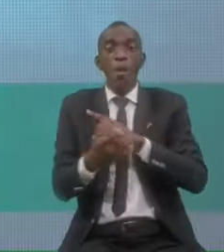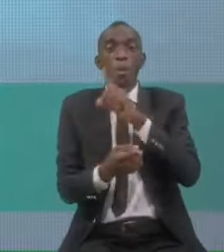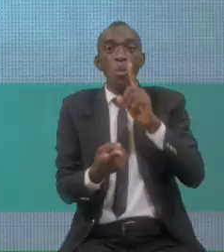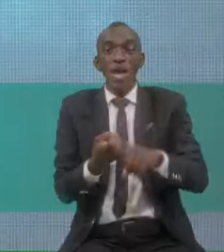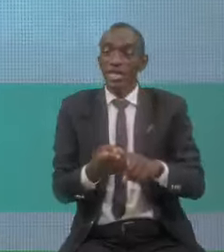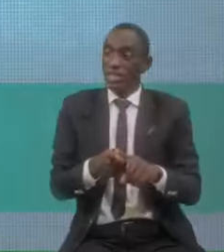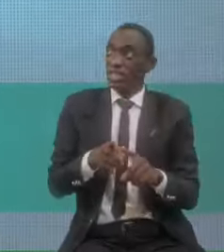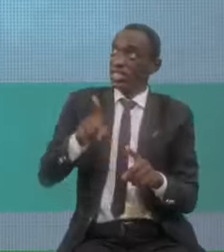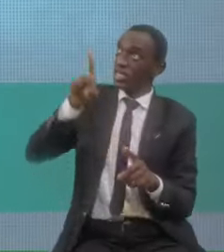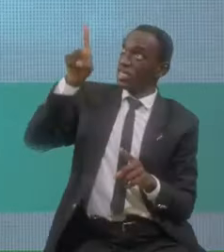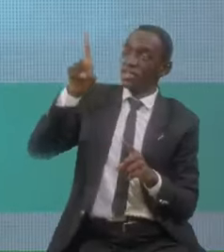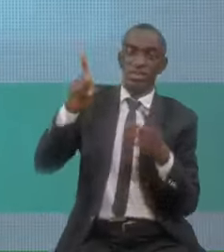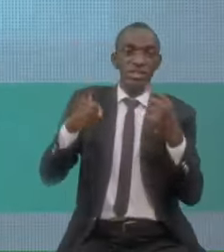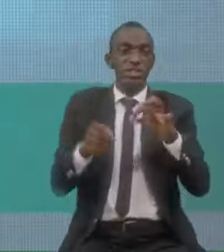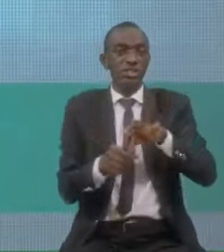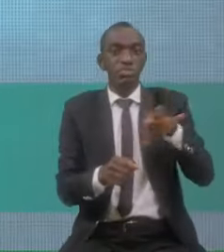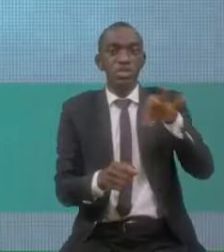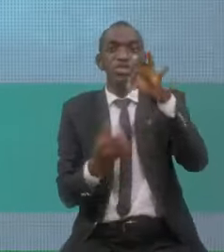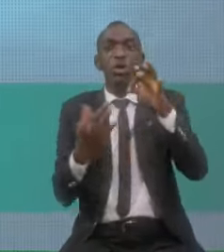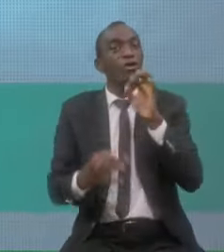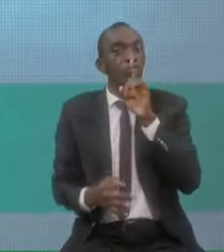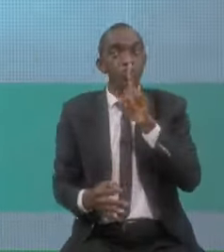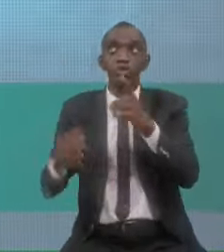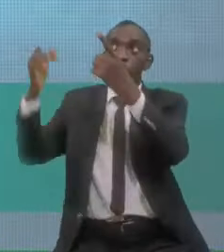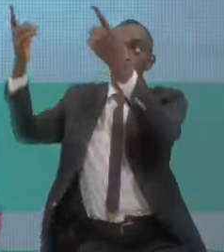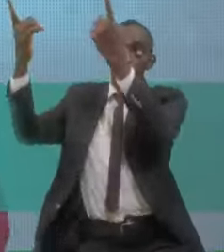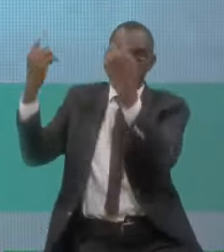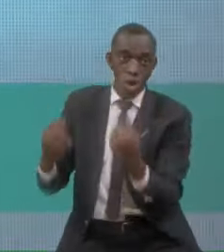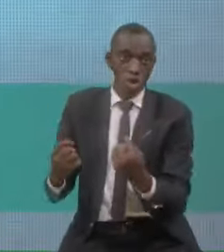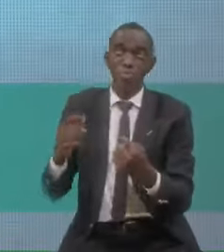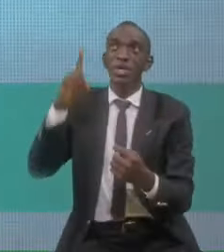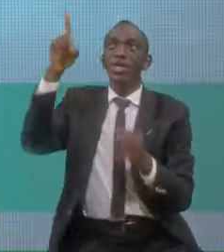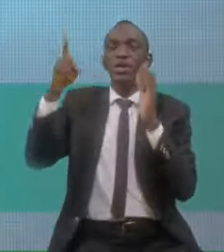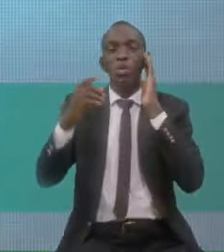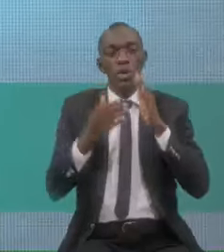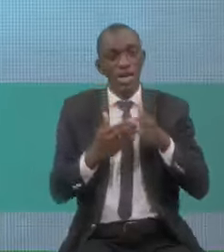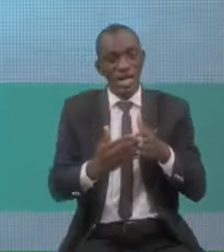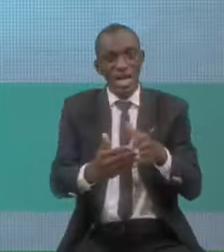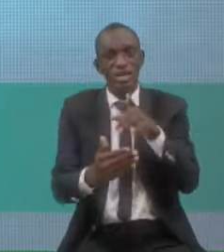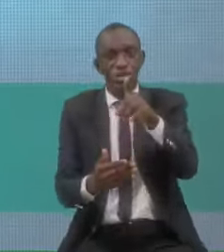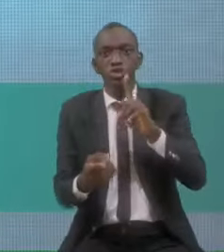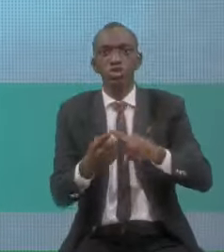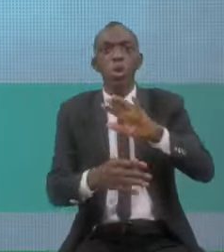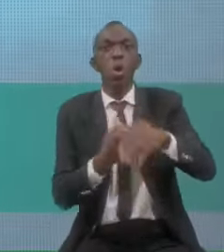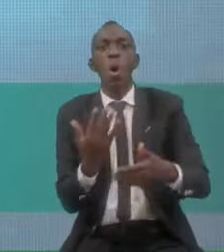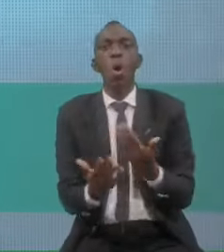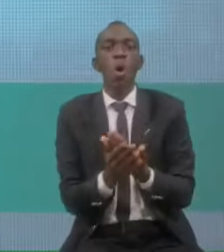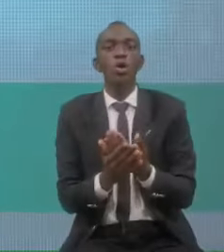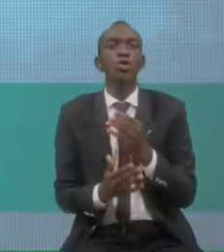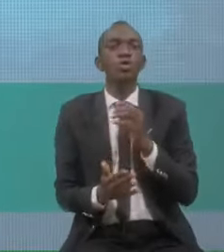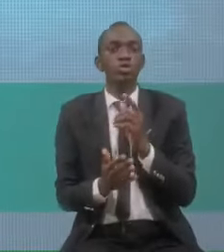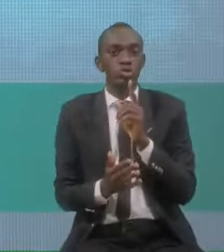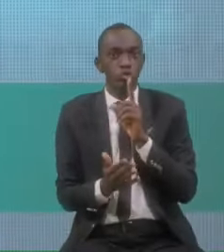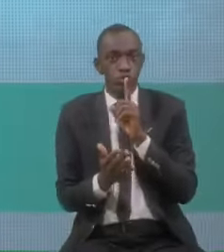truth, is come? He will guide you into all truth. For he shall